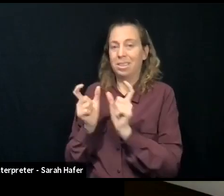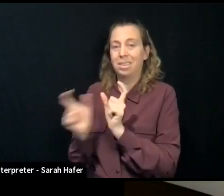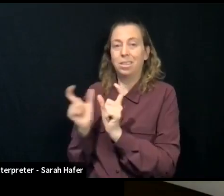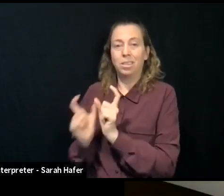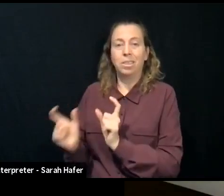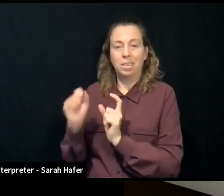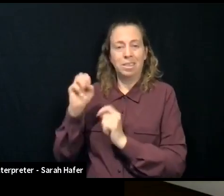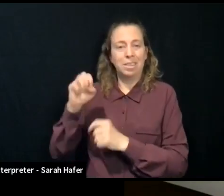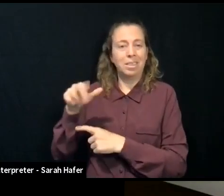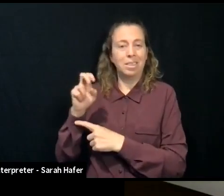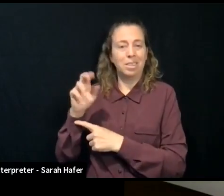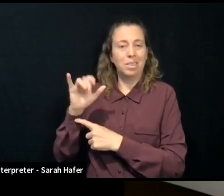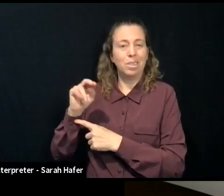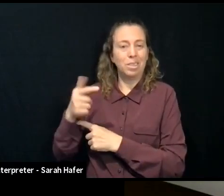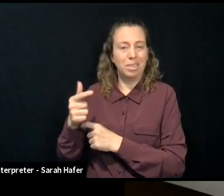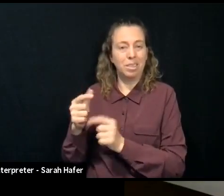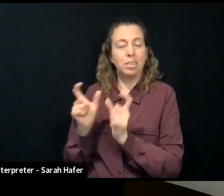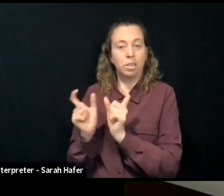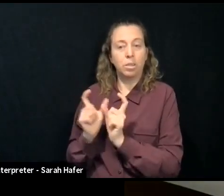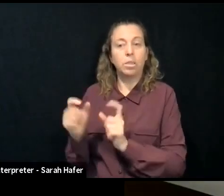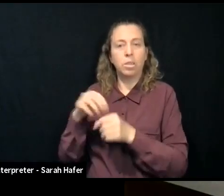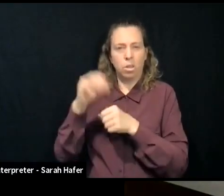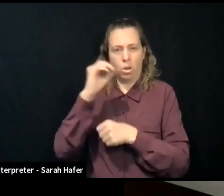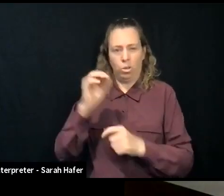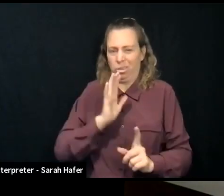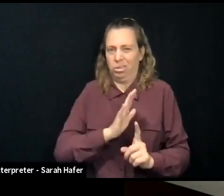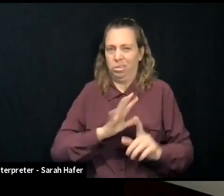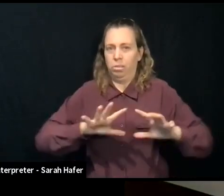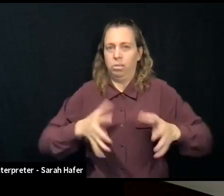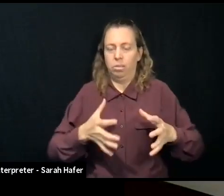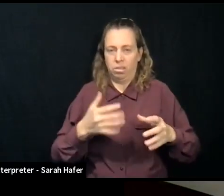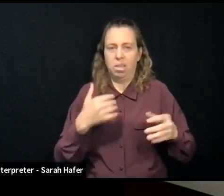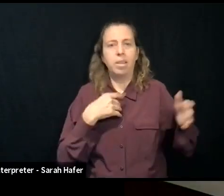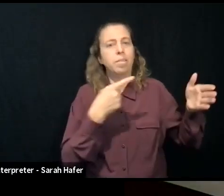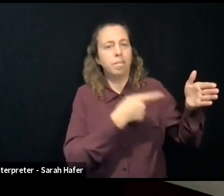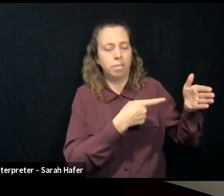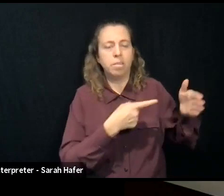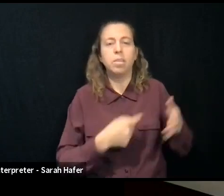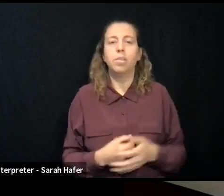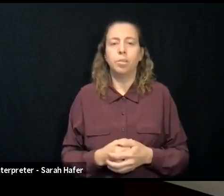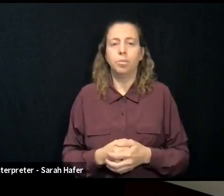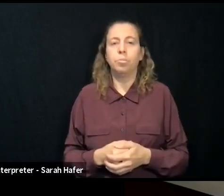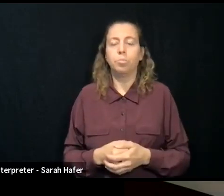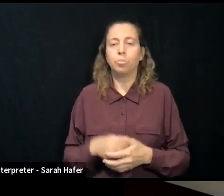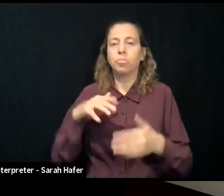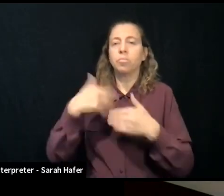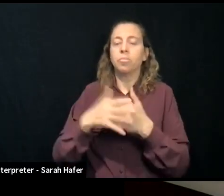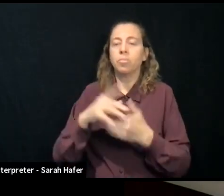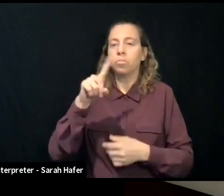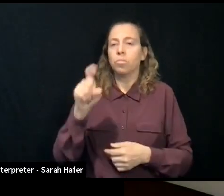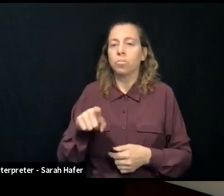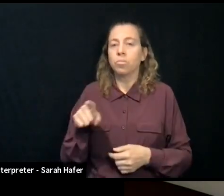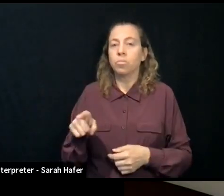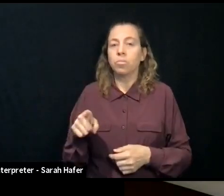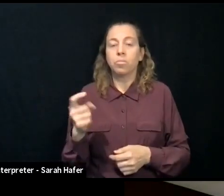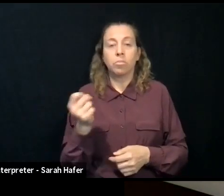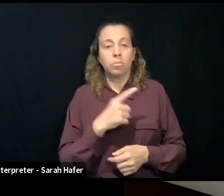Next question is from Geneva. How long will the vaccine be effective against variants?